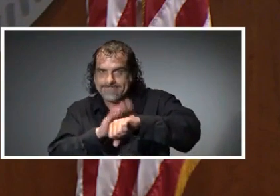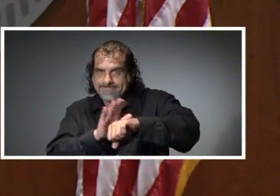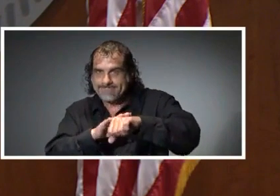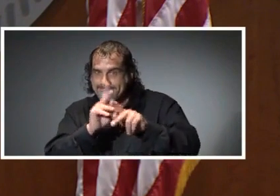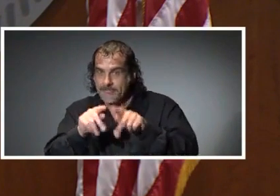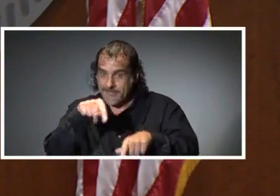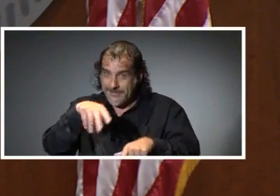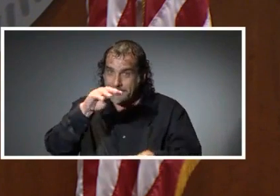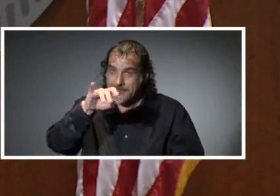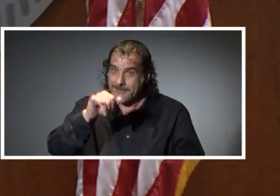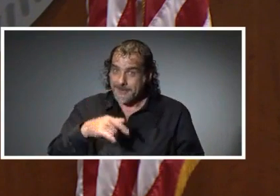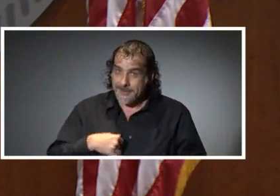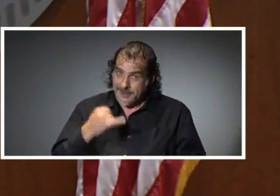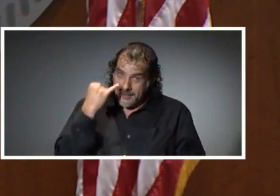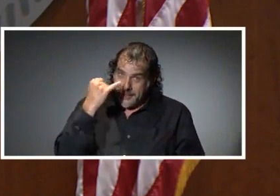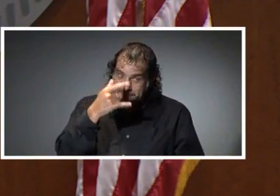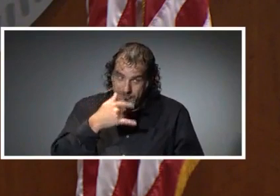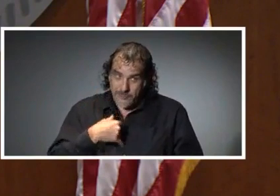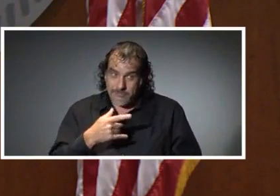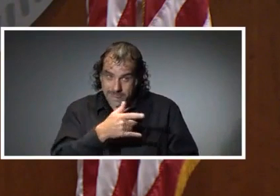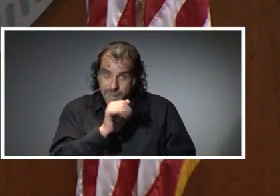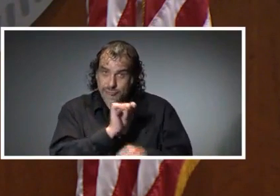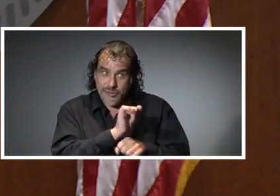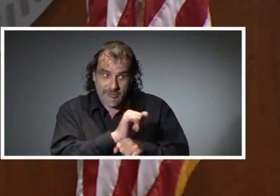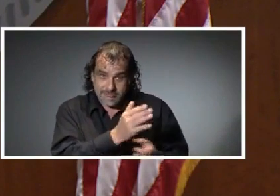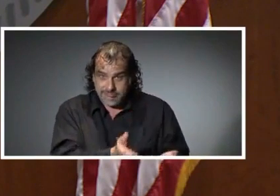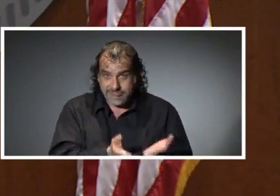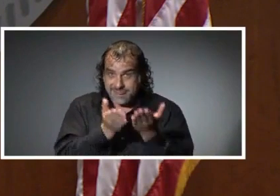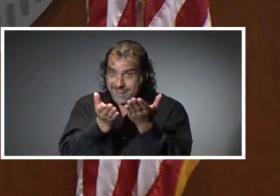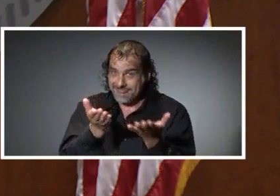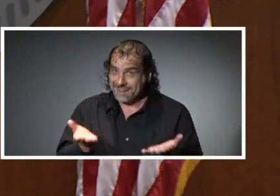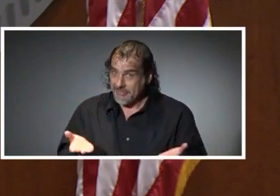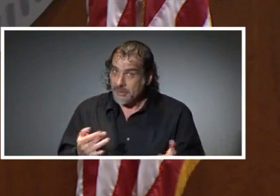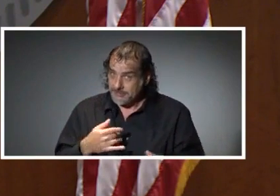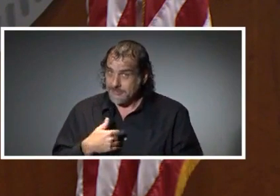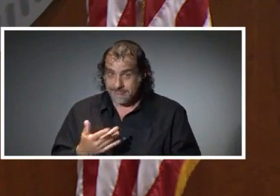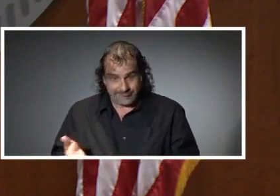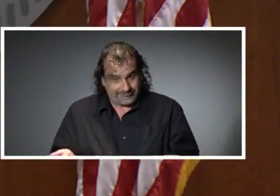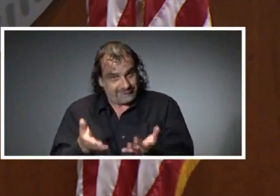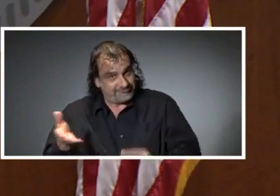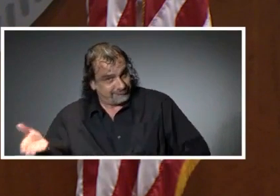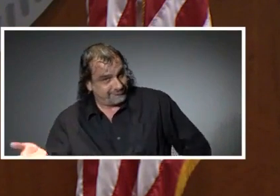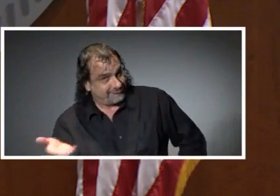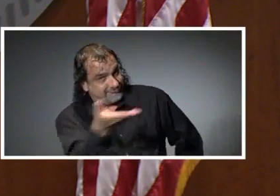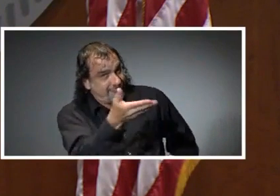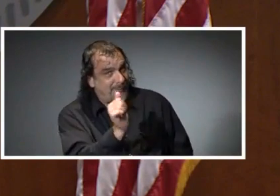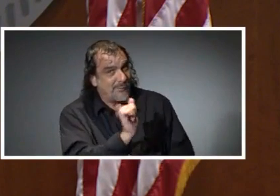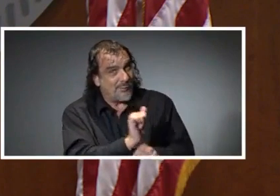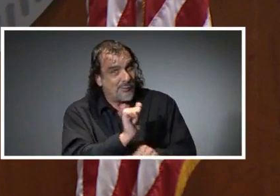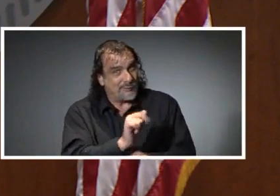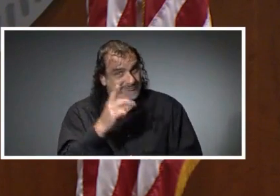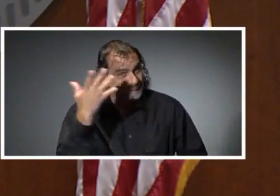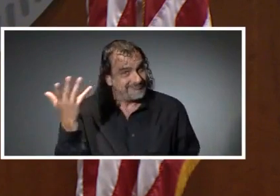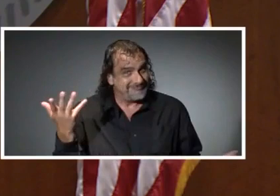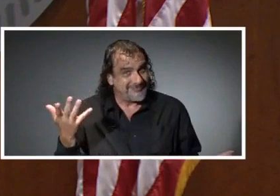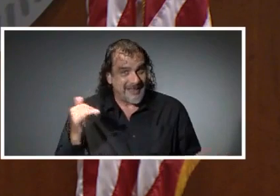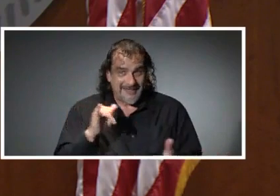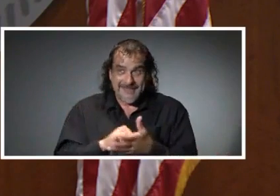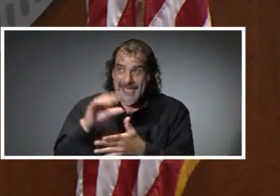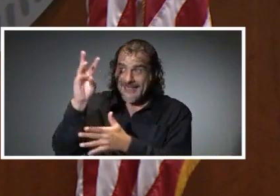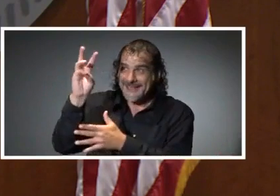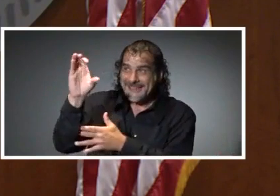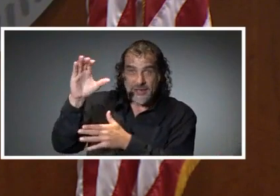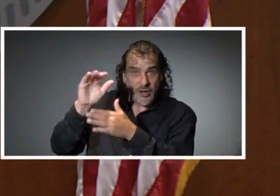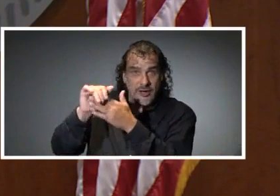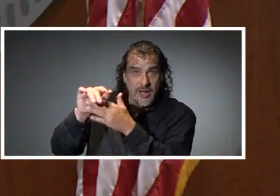long time that if you have the opportunity to get your job back, we strongly suggest that you do so, because that extra